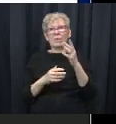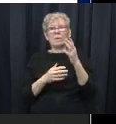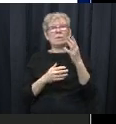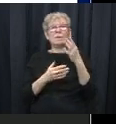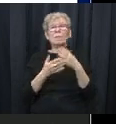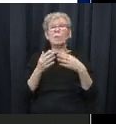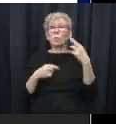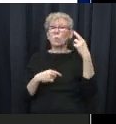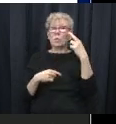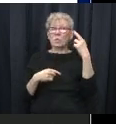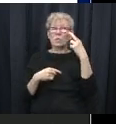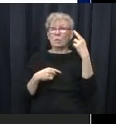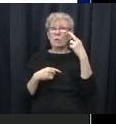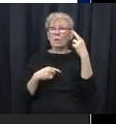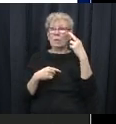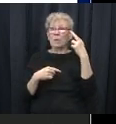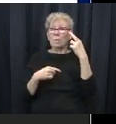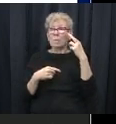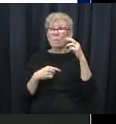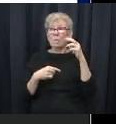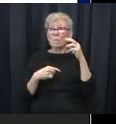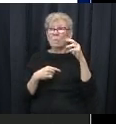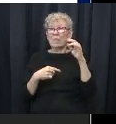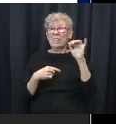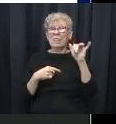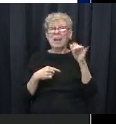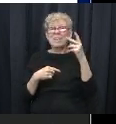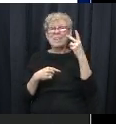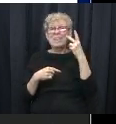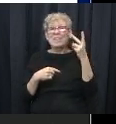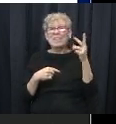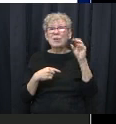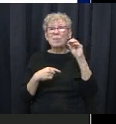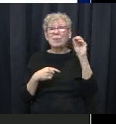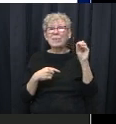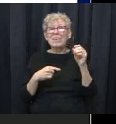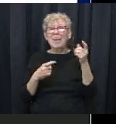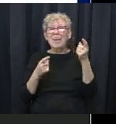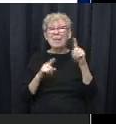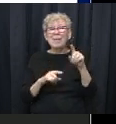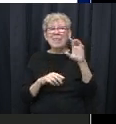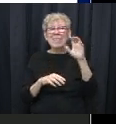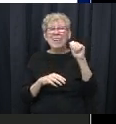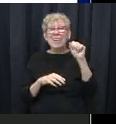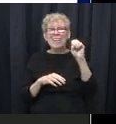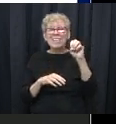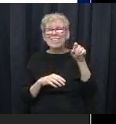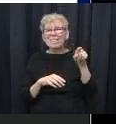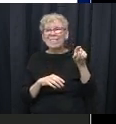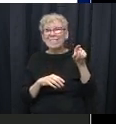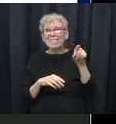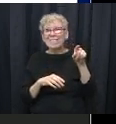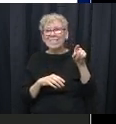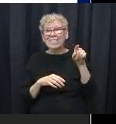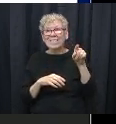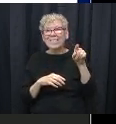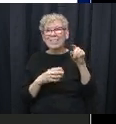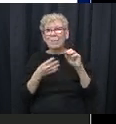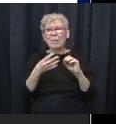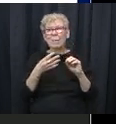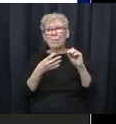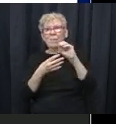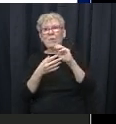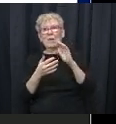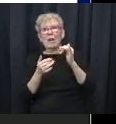up on the dial and making counties being in less restrictive levels not only have to do with where we are in